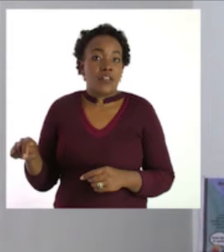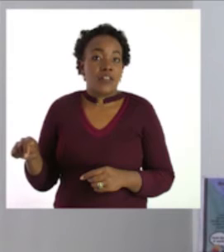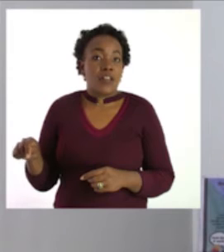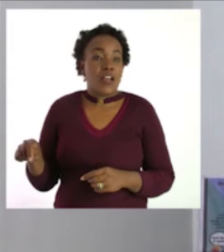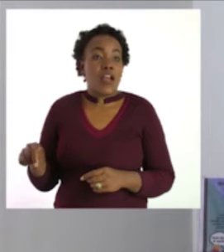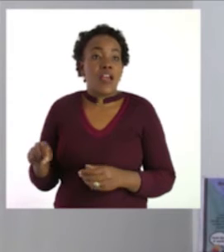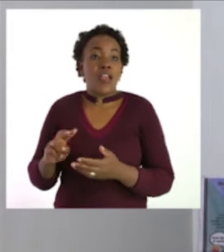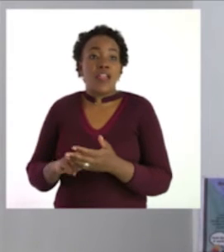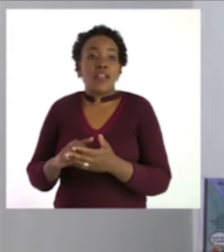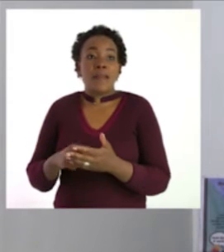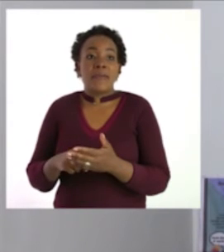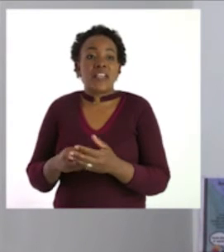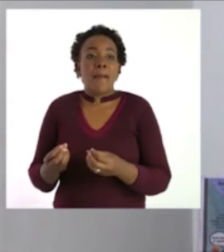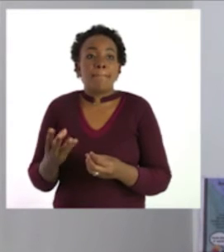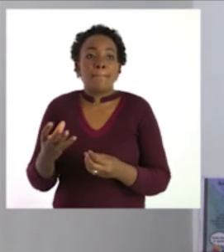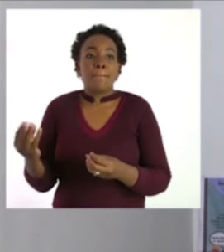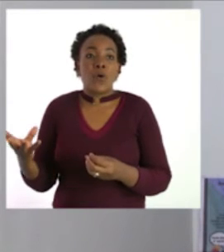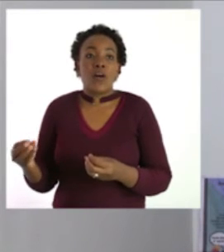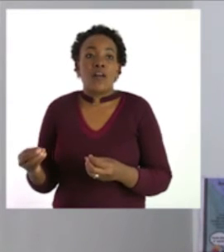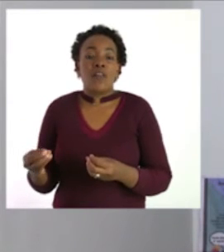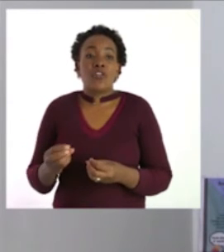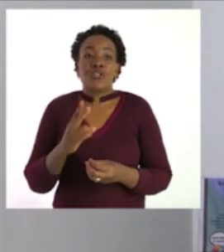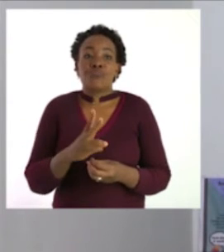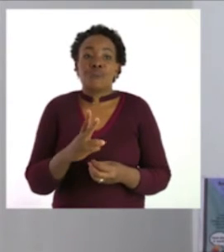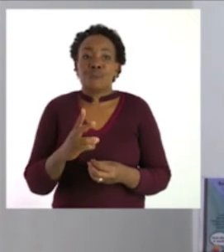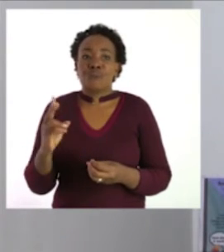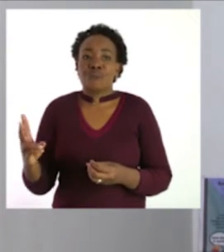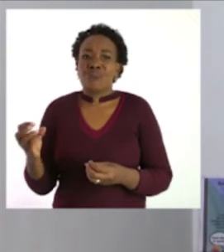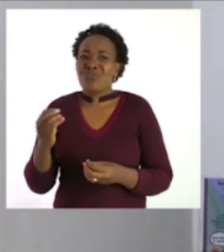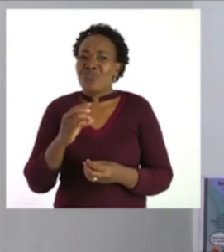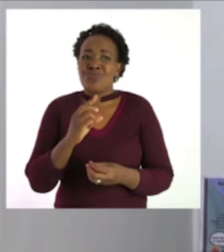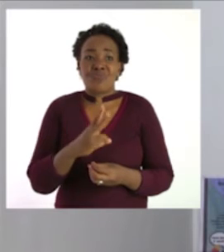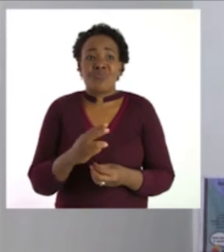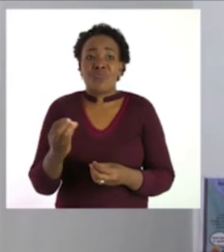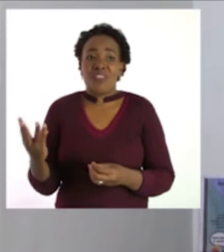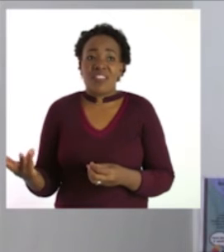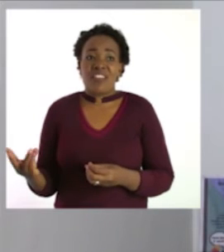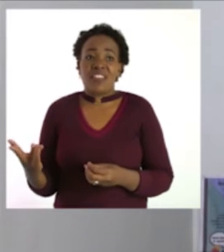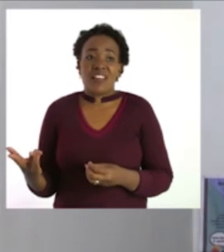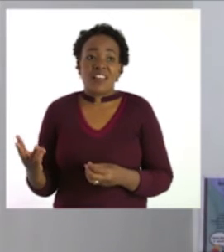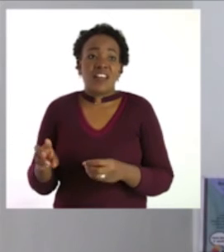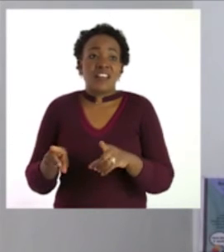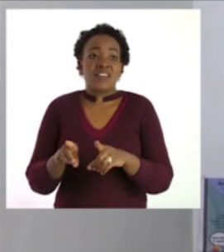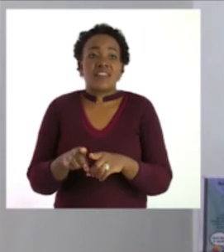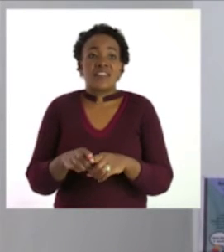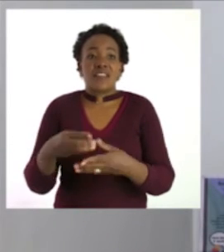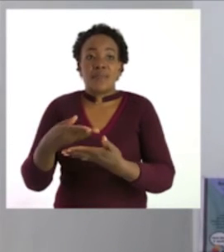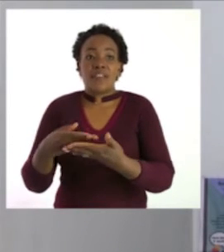it means more than one, as it is written in your